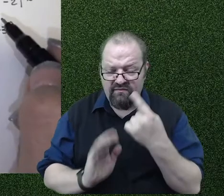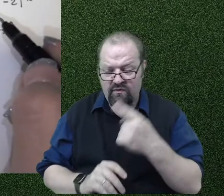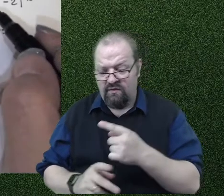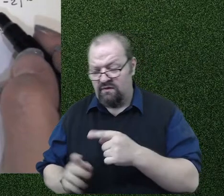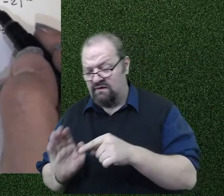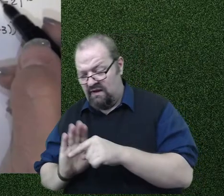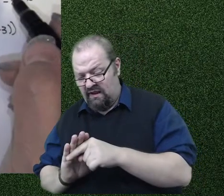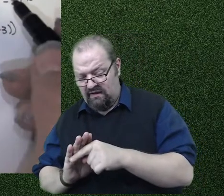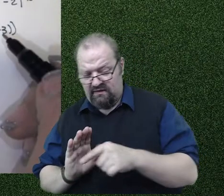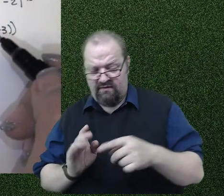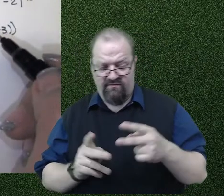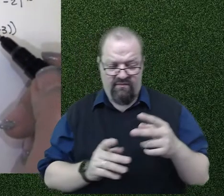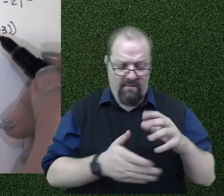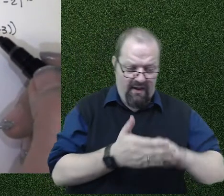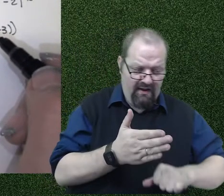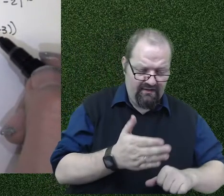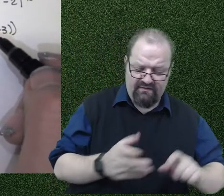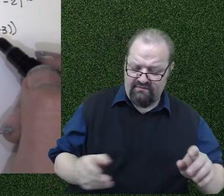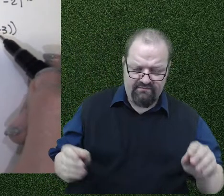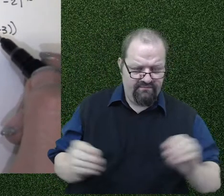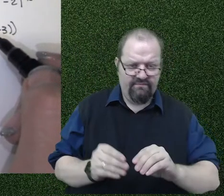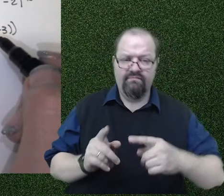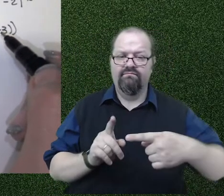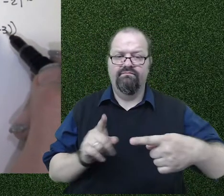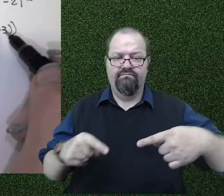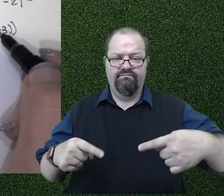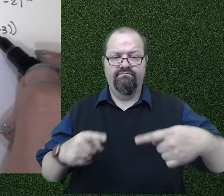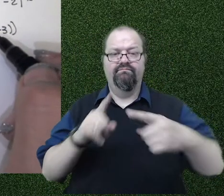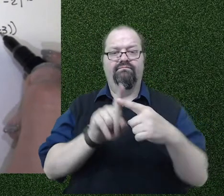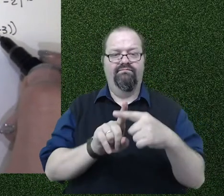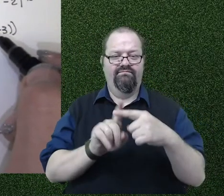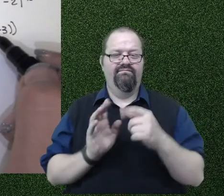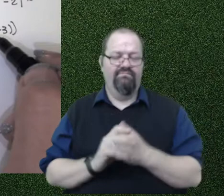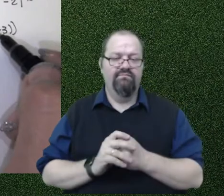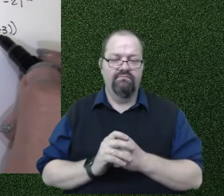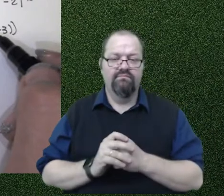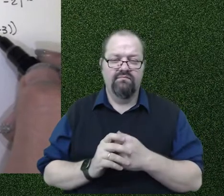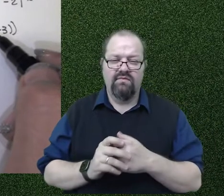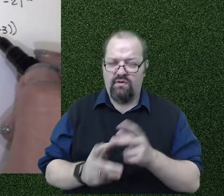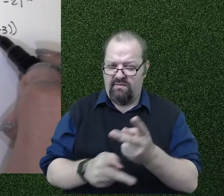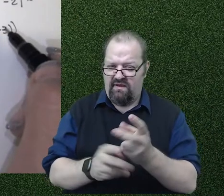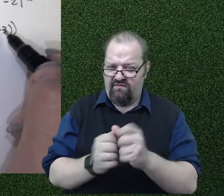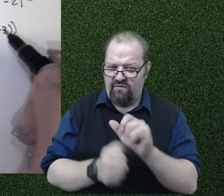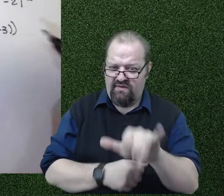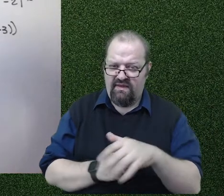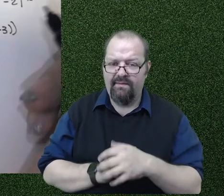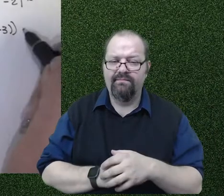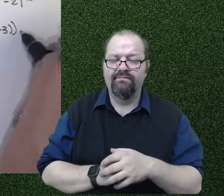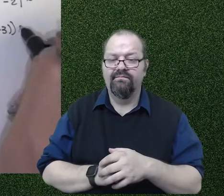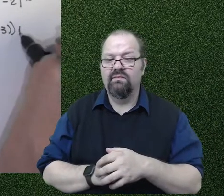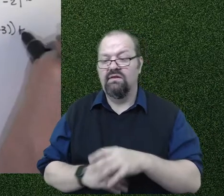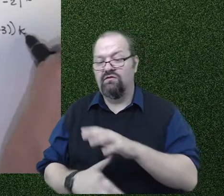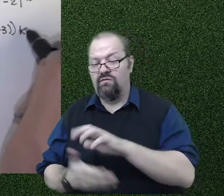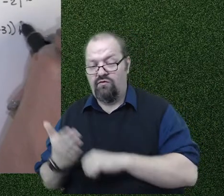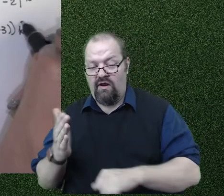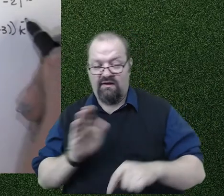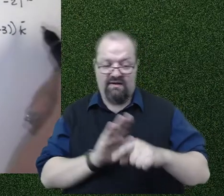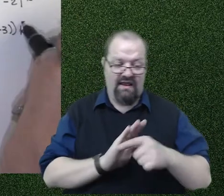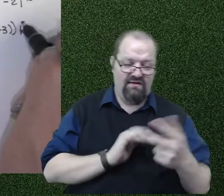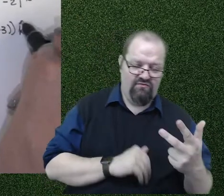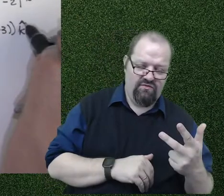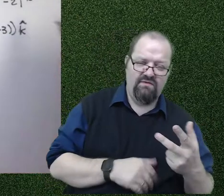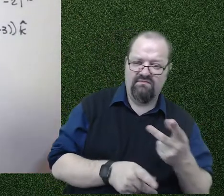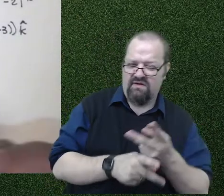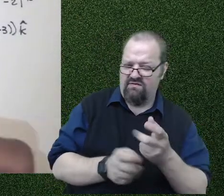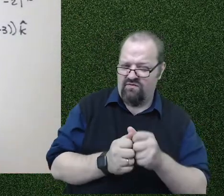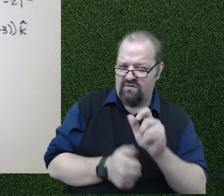very easy to just say, oh, minus 3, and then you'd have a minus 3 there rather than subtracting a negative 3. So